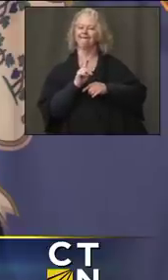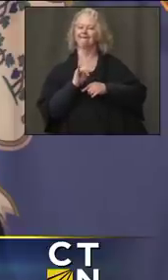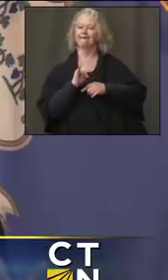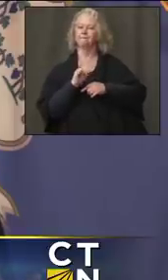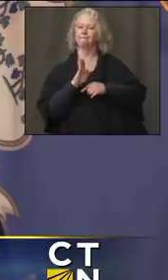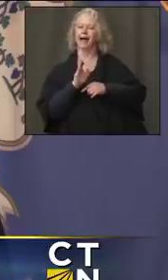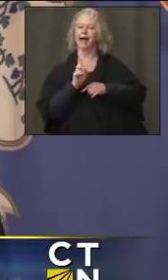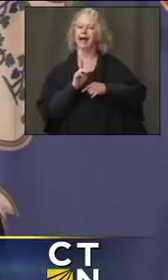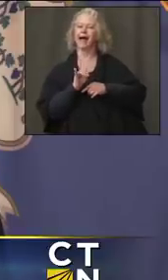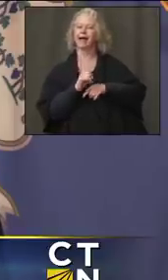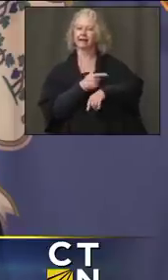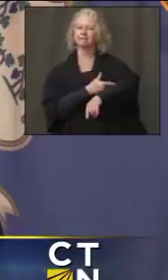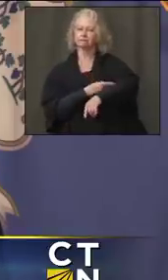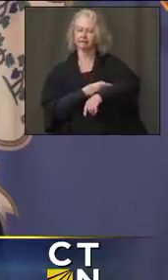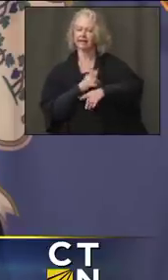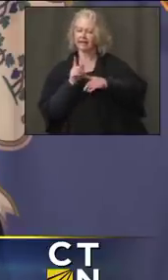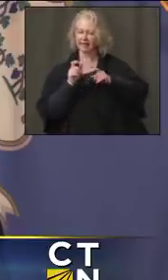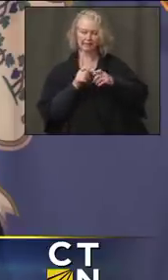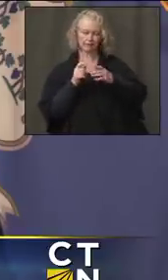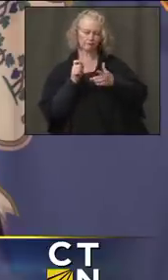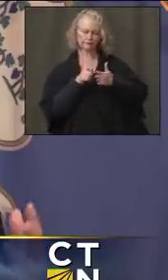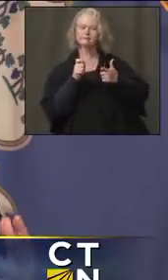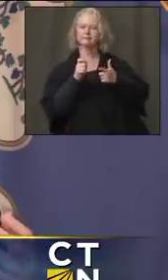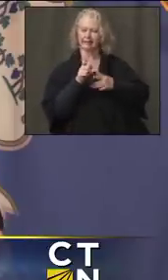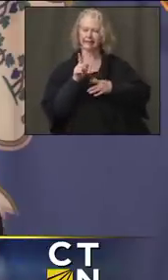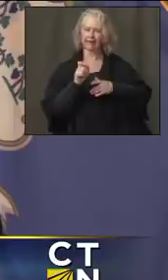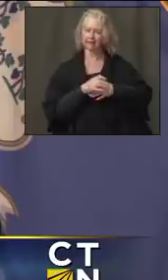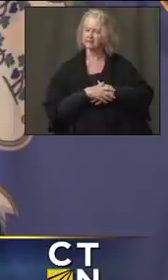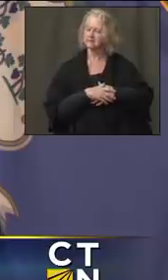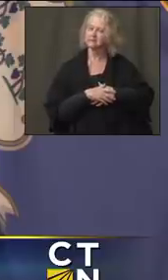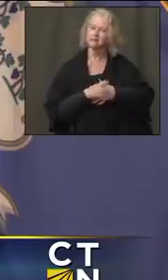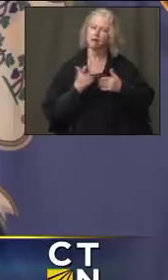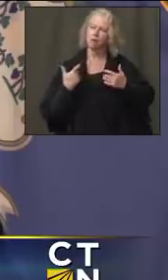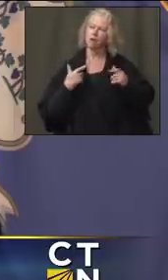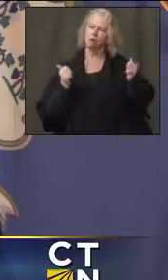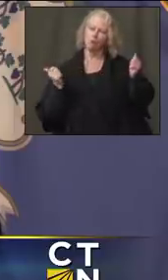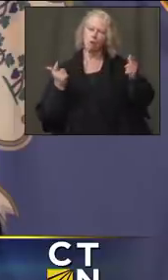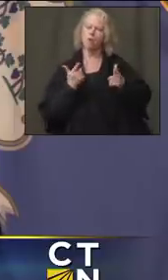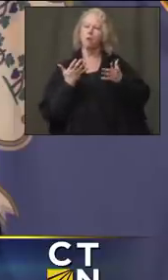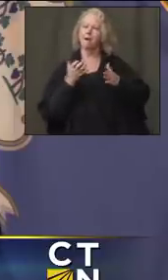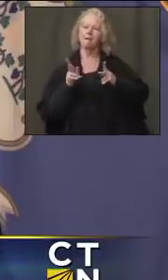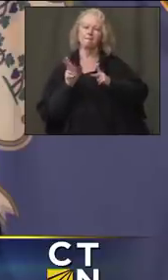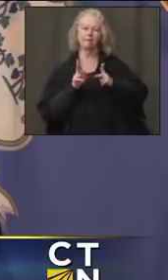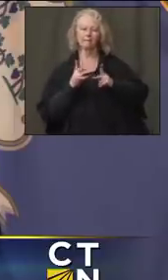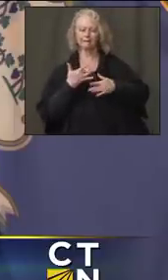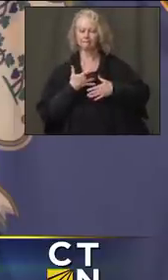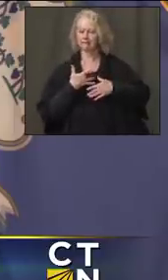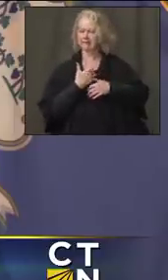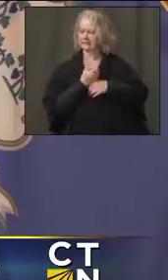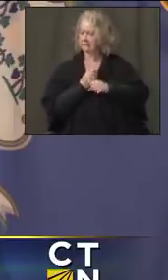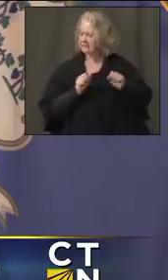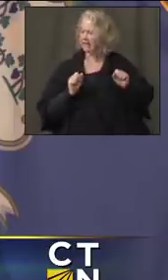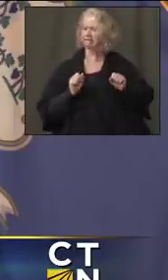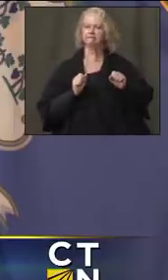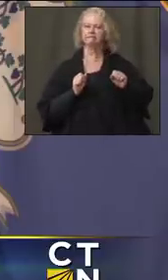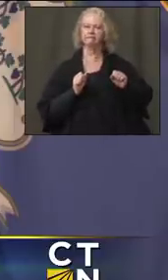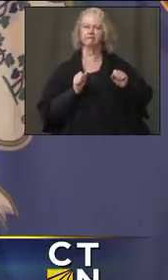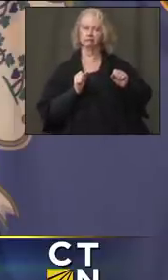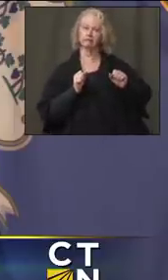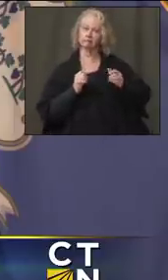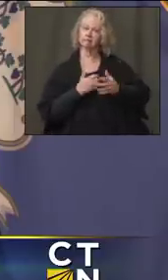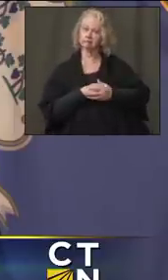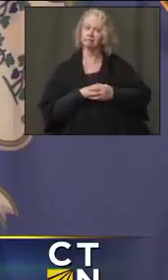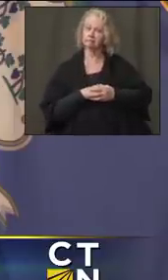tomorrow. Employers and proprietors all want to make sure their customers and employees are safe and feel safe.